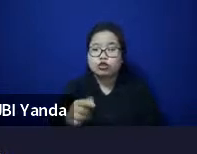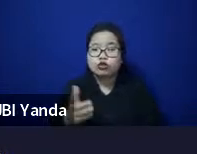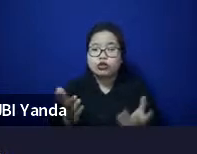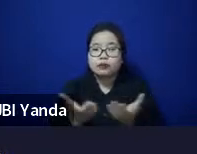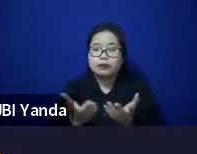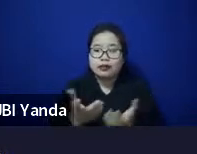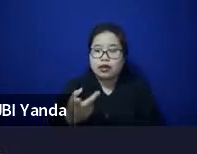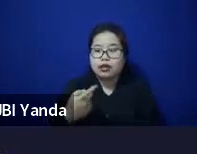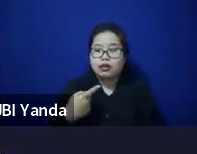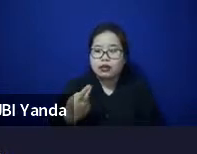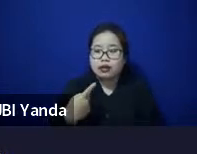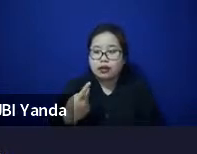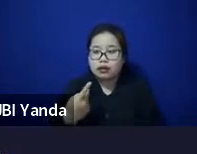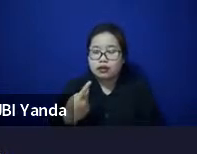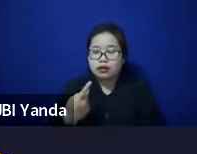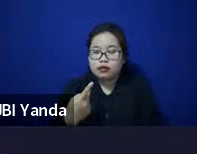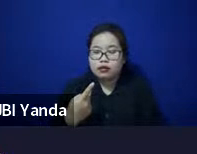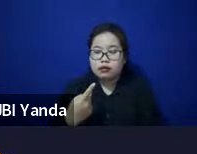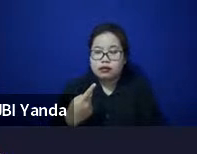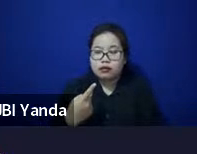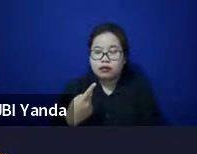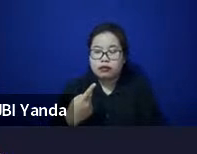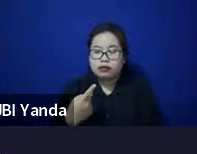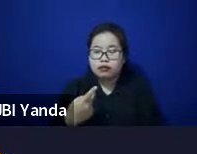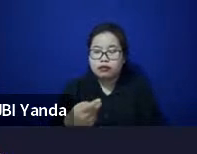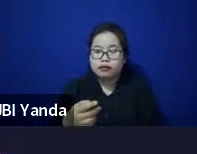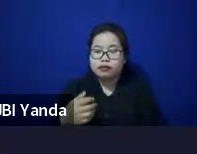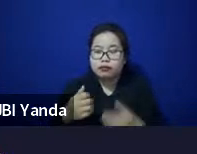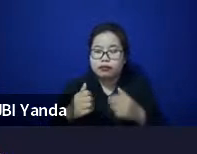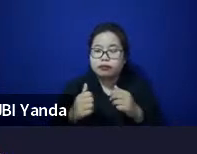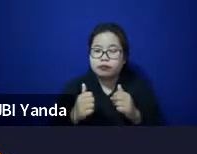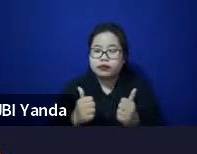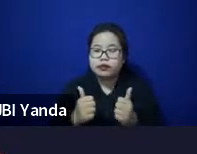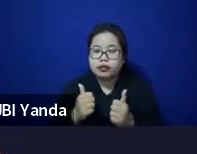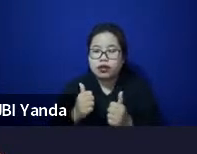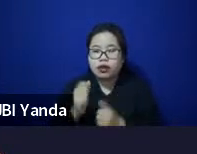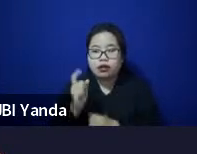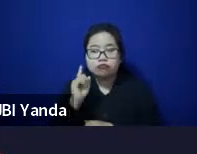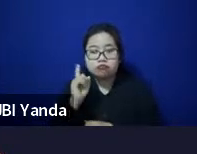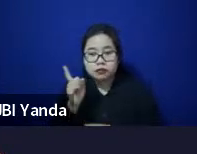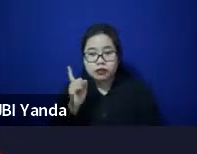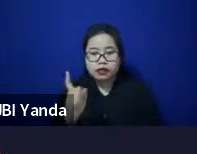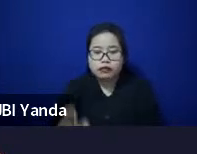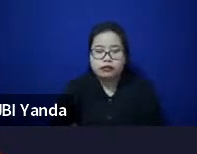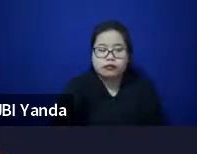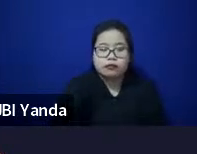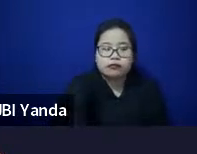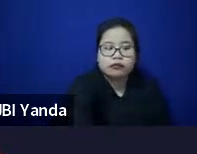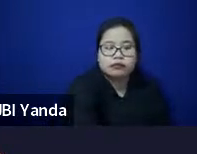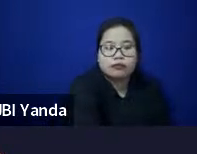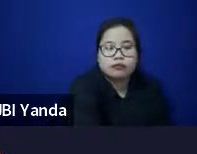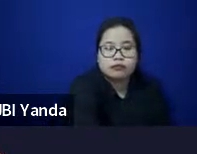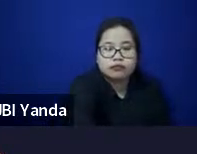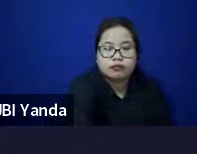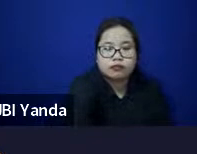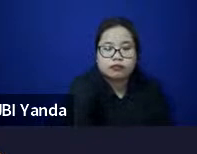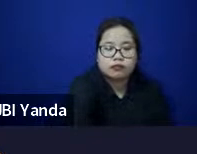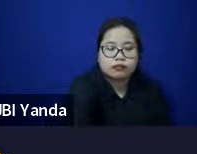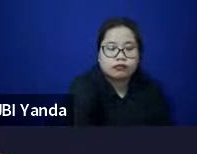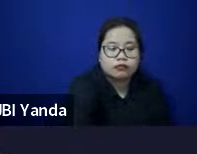can listen and relate and assist each other with great passion.